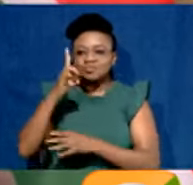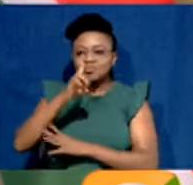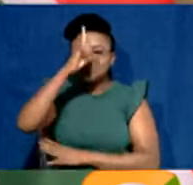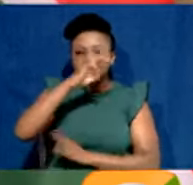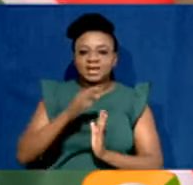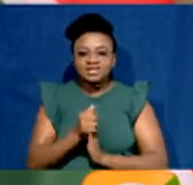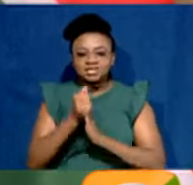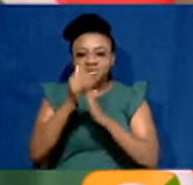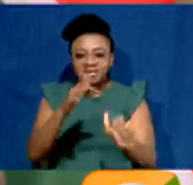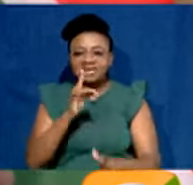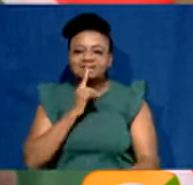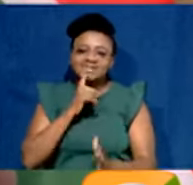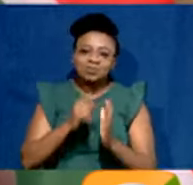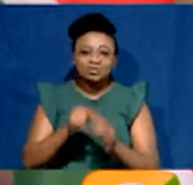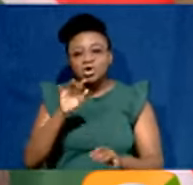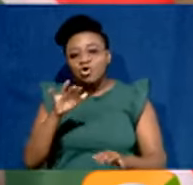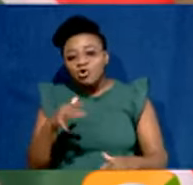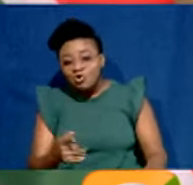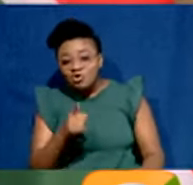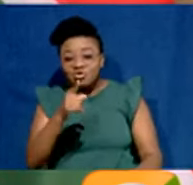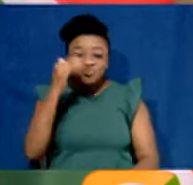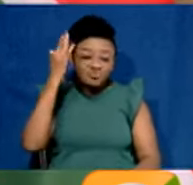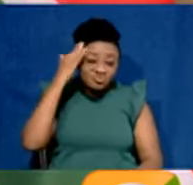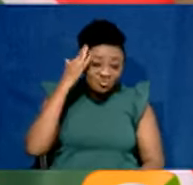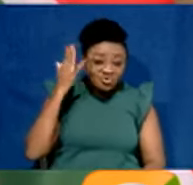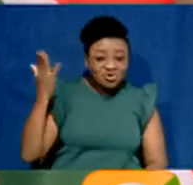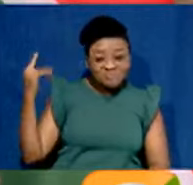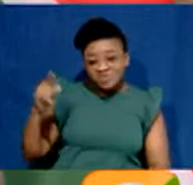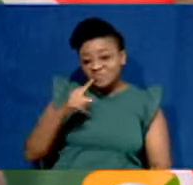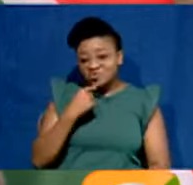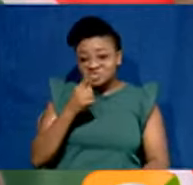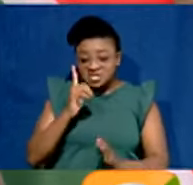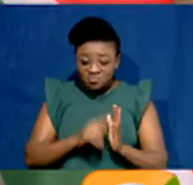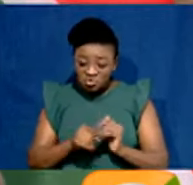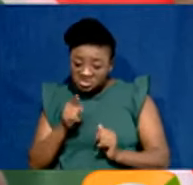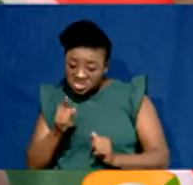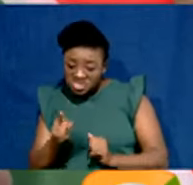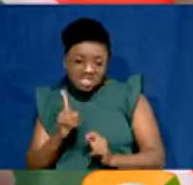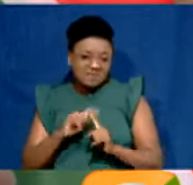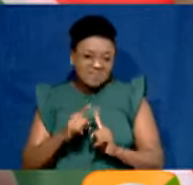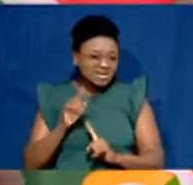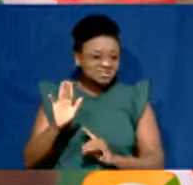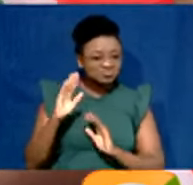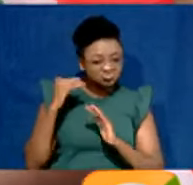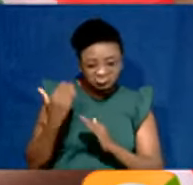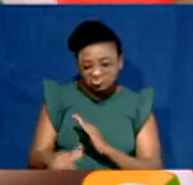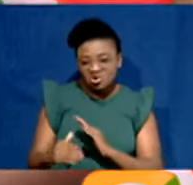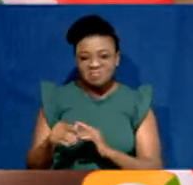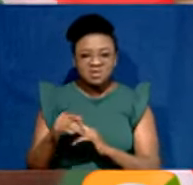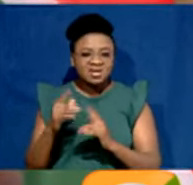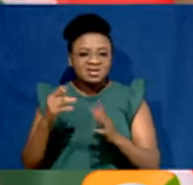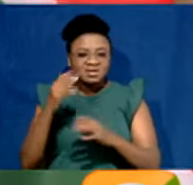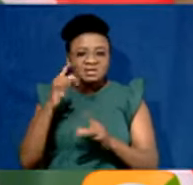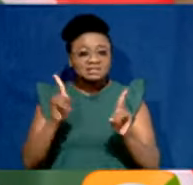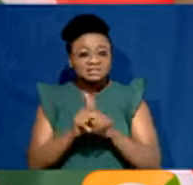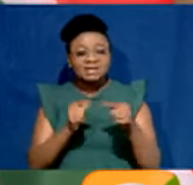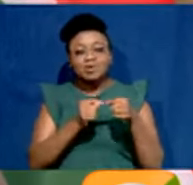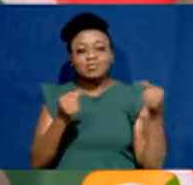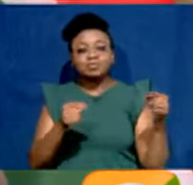see, you know, even though you said this, you must not do it, you know. That is what even the opposition